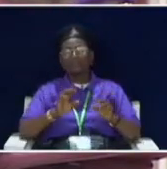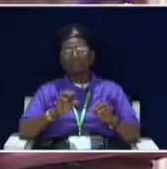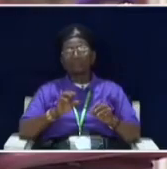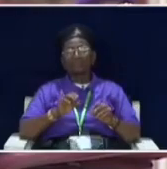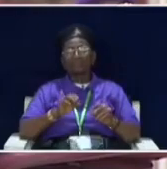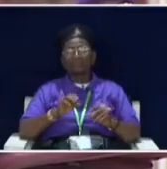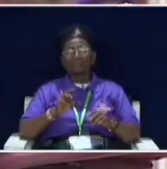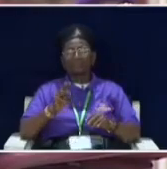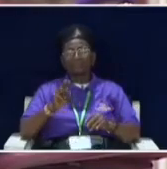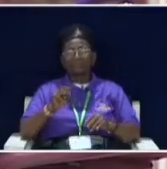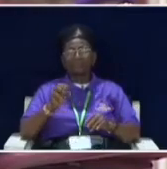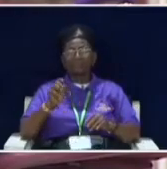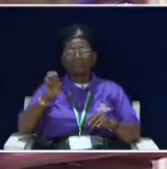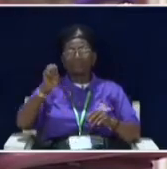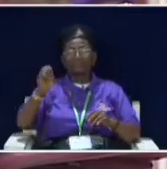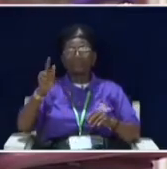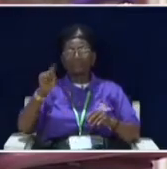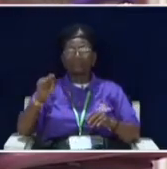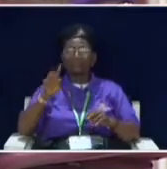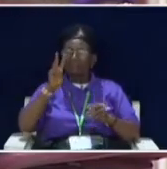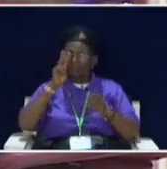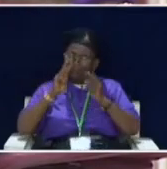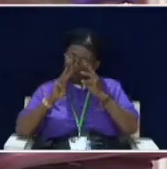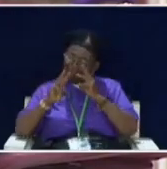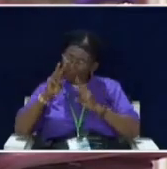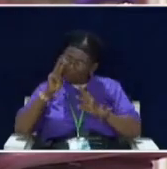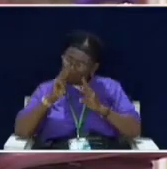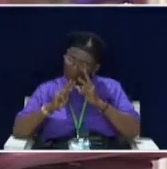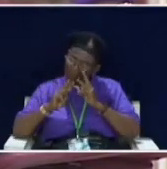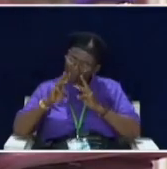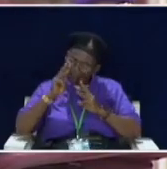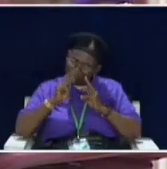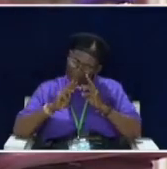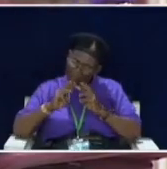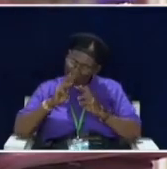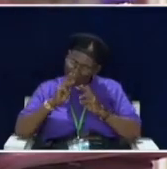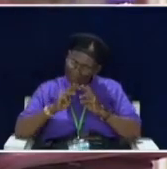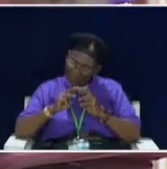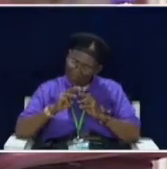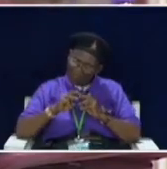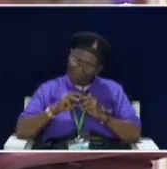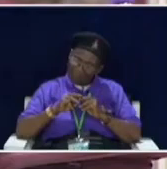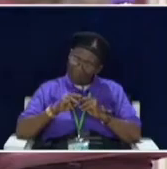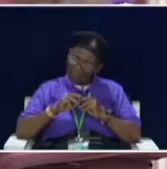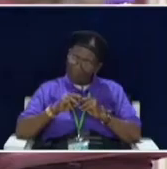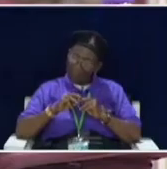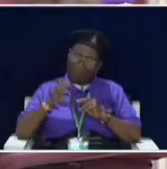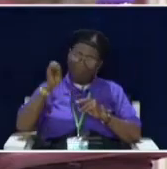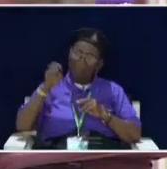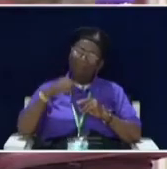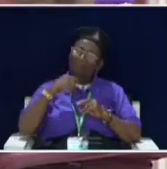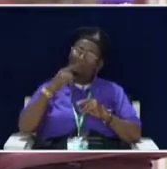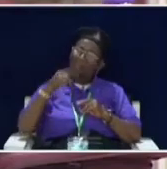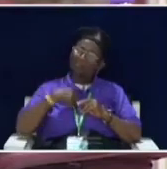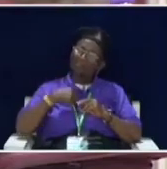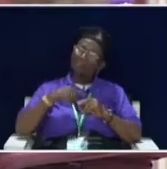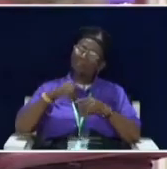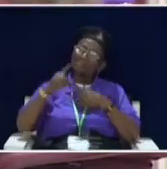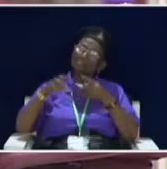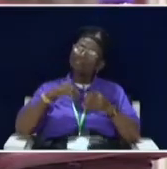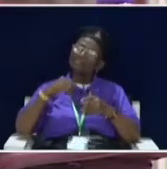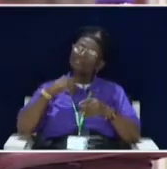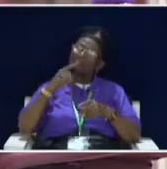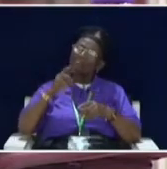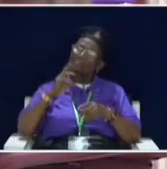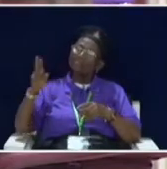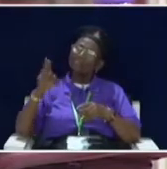Wet with tears. To je pe o ti sunkun yo. He said to me, go and tell her, weep not. O ni ki lo so fun